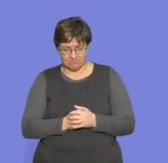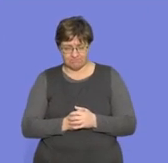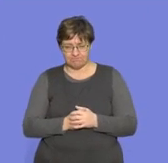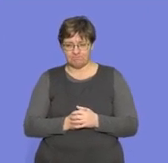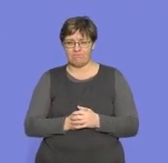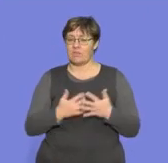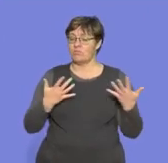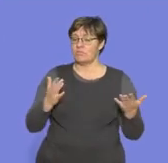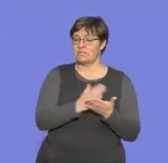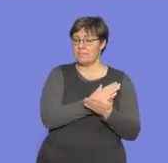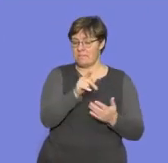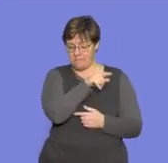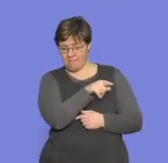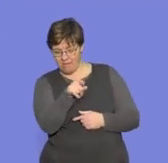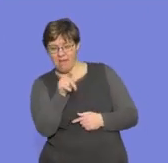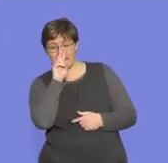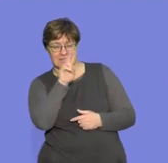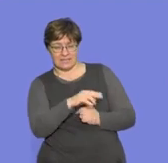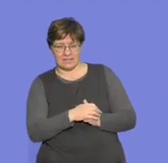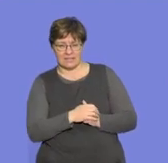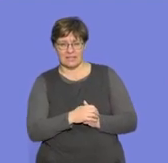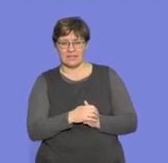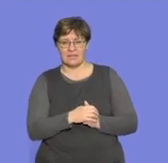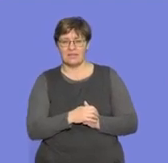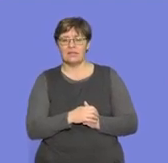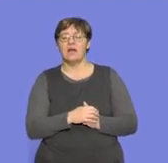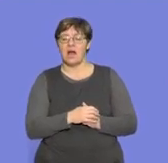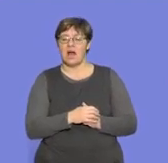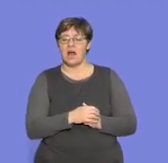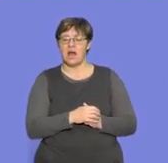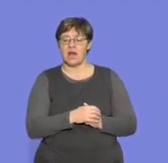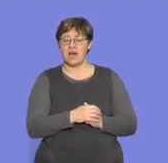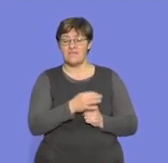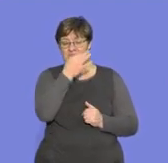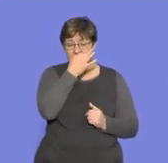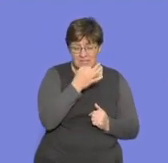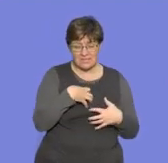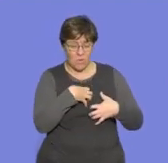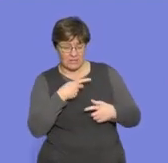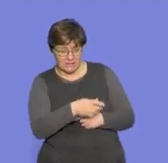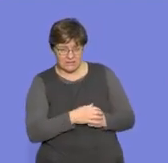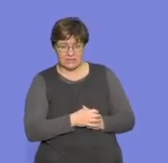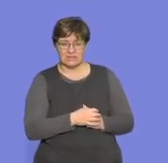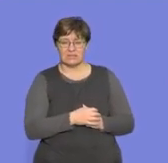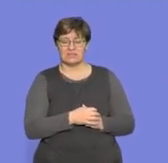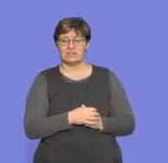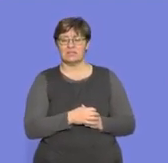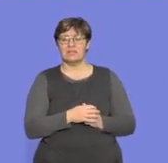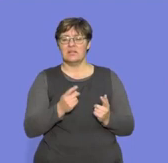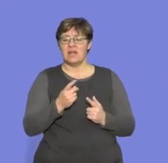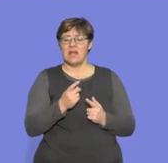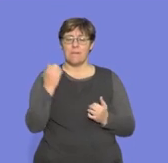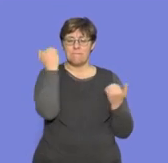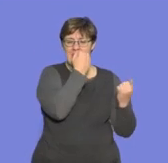you can see here. You kind of got your wildebeest. You've got these plantations of maize that are grown extensively